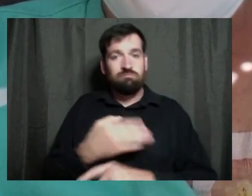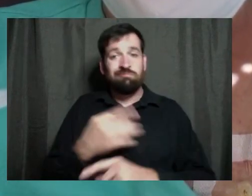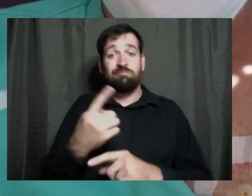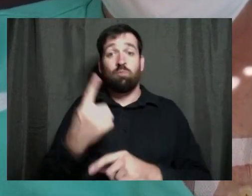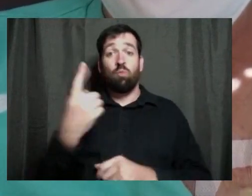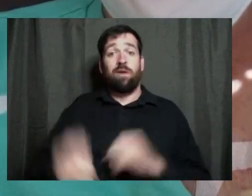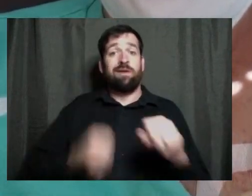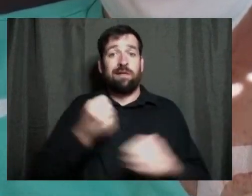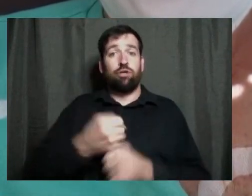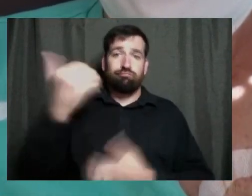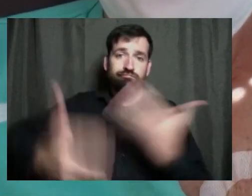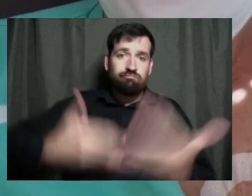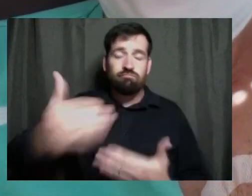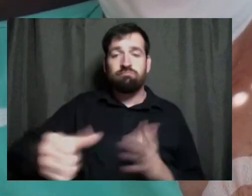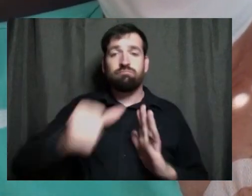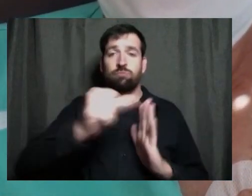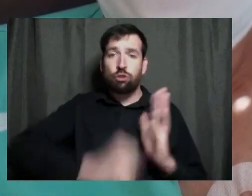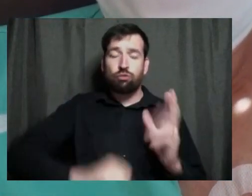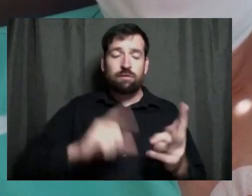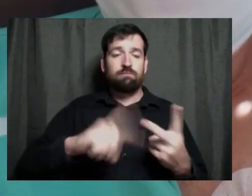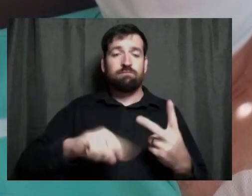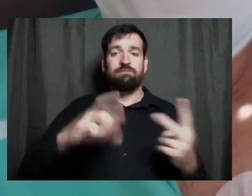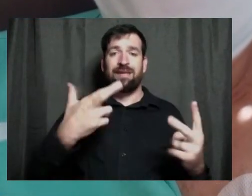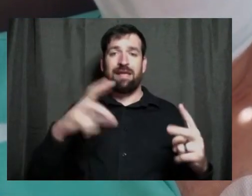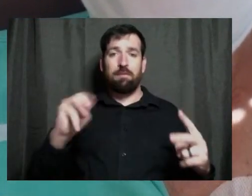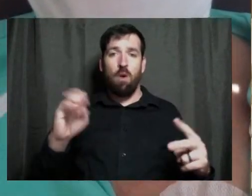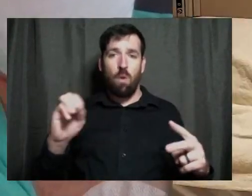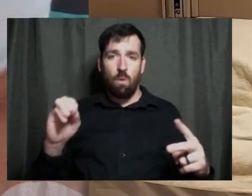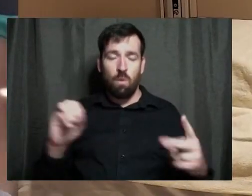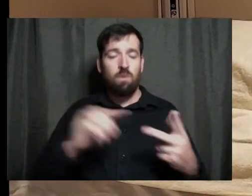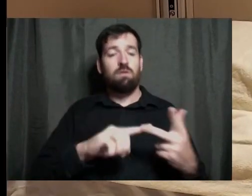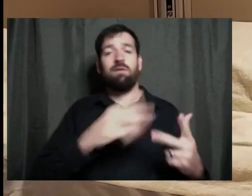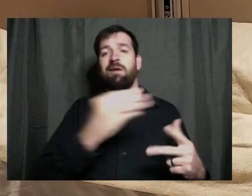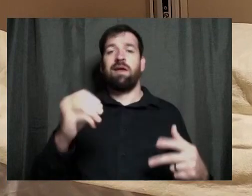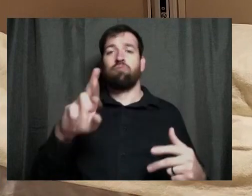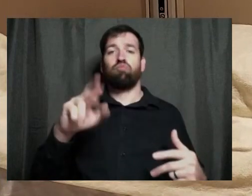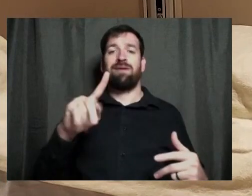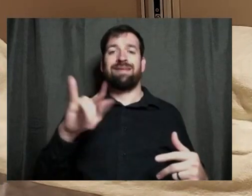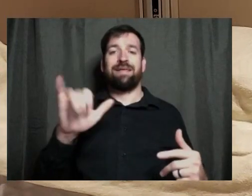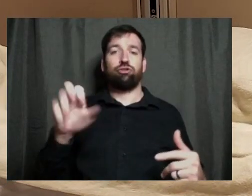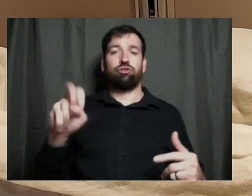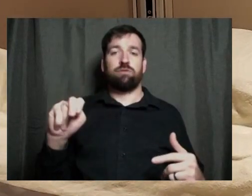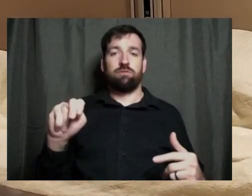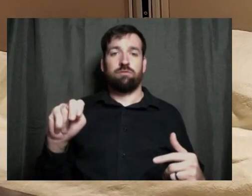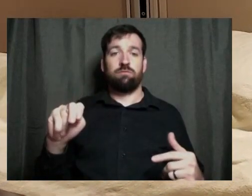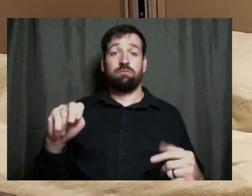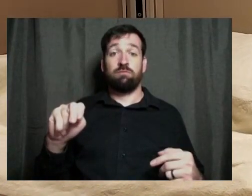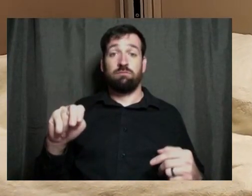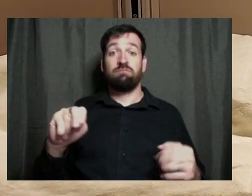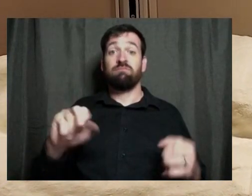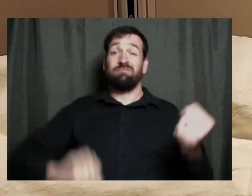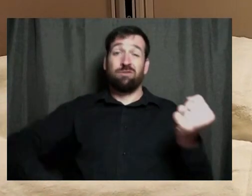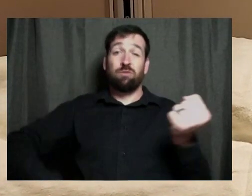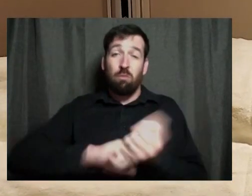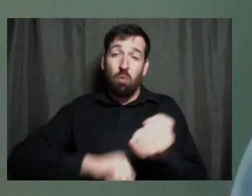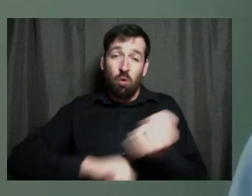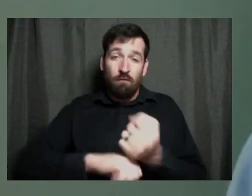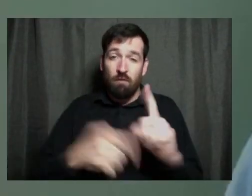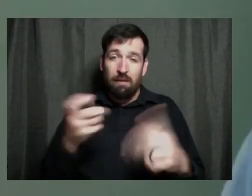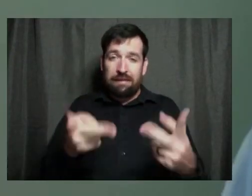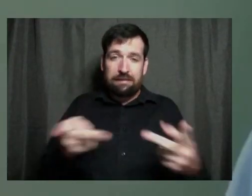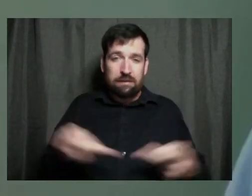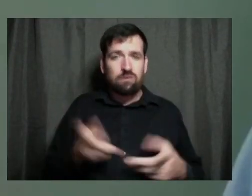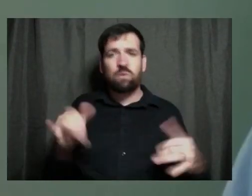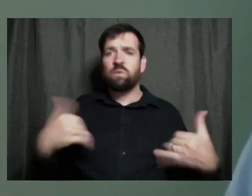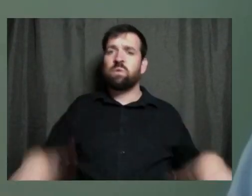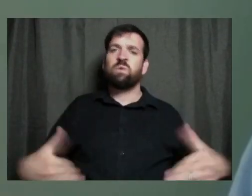underwent surgery, chemotherapy, and radiation treatments, and found support in places she never imagined. I learned